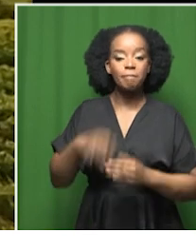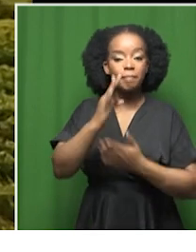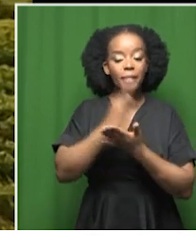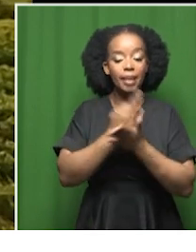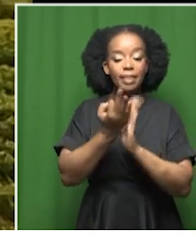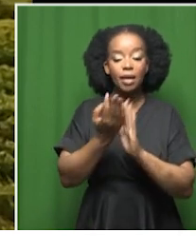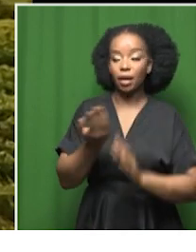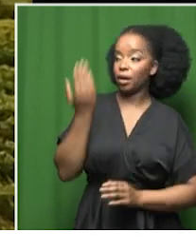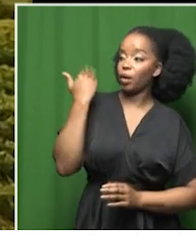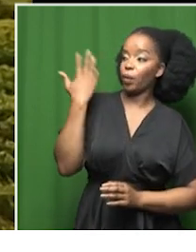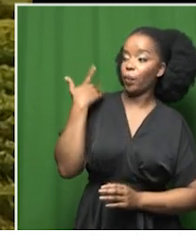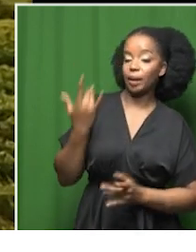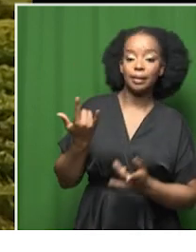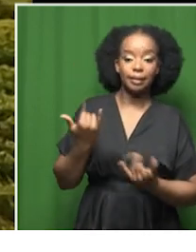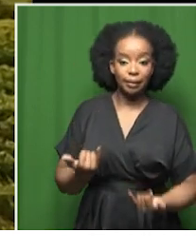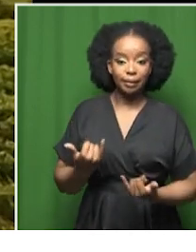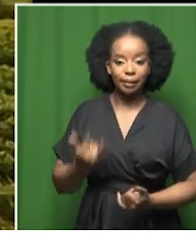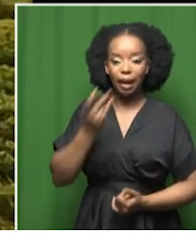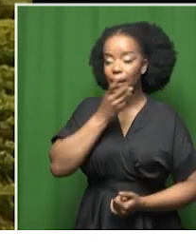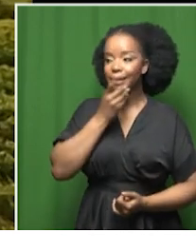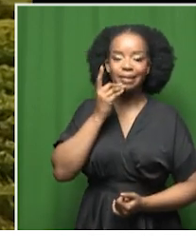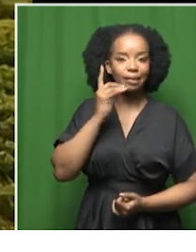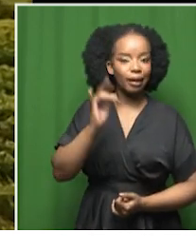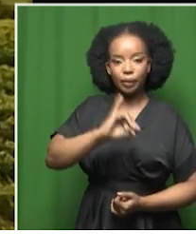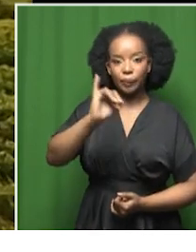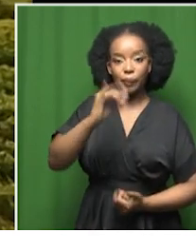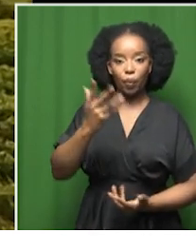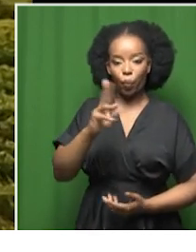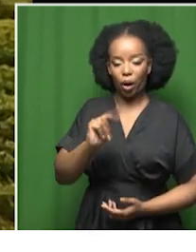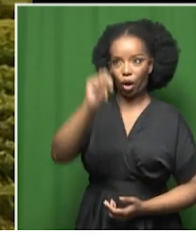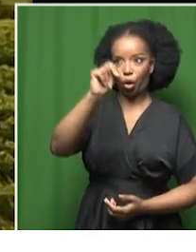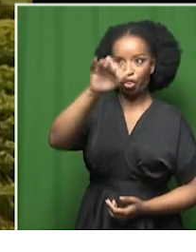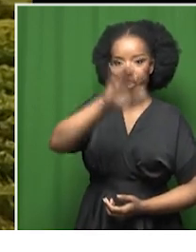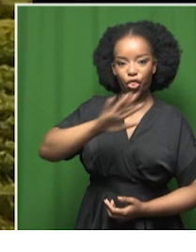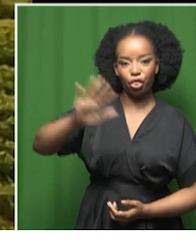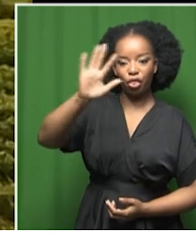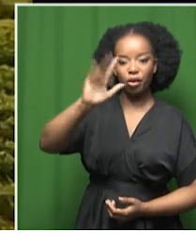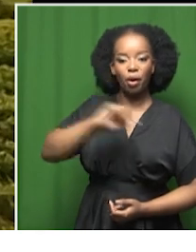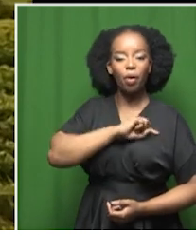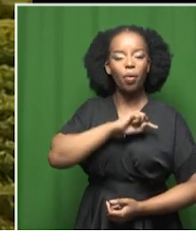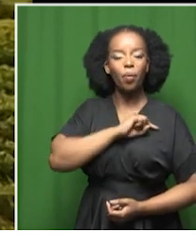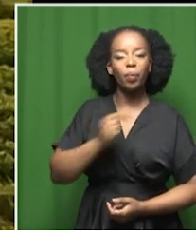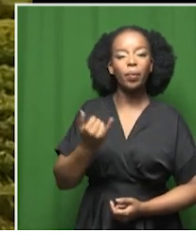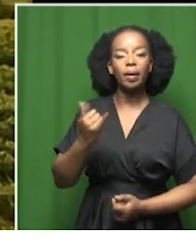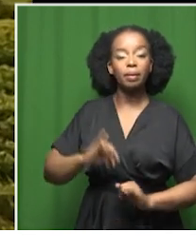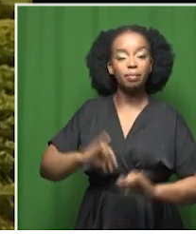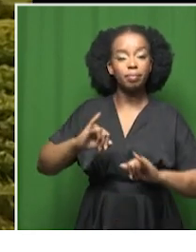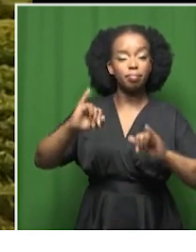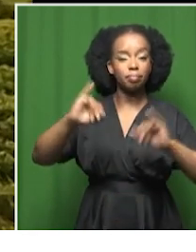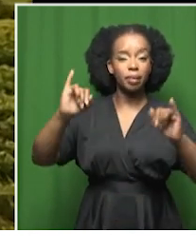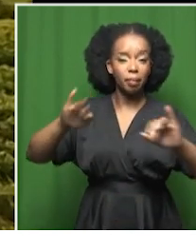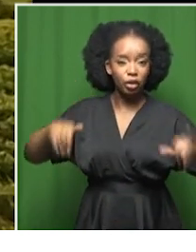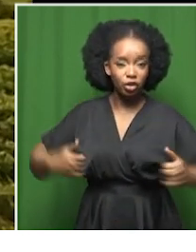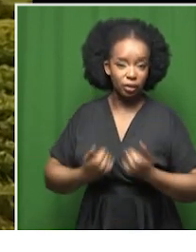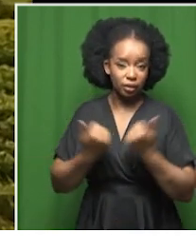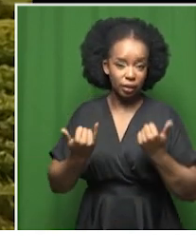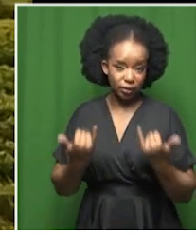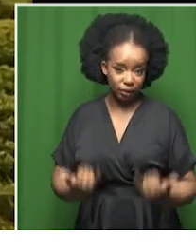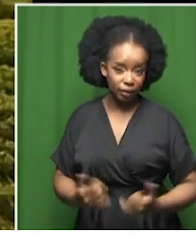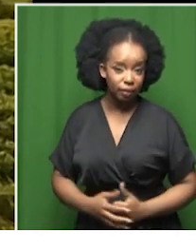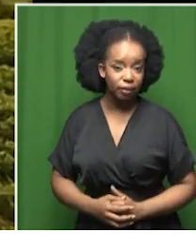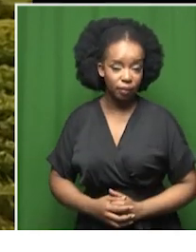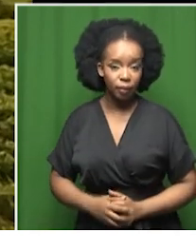of extremely hot and dry conditions in the northern regions certainly has accelerated, you know, or compounded this challenge. I do think,